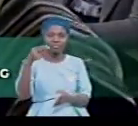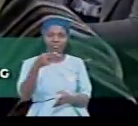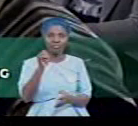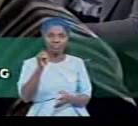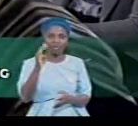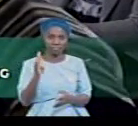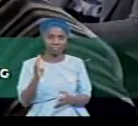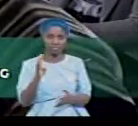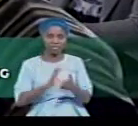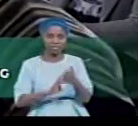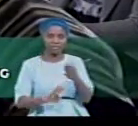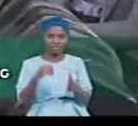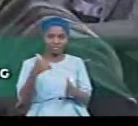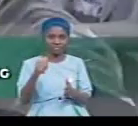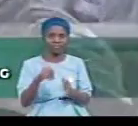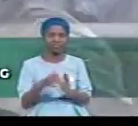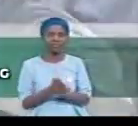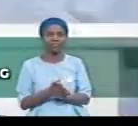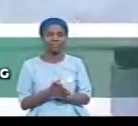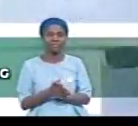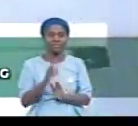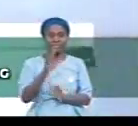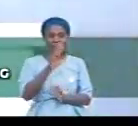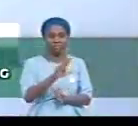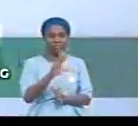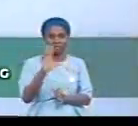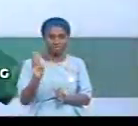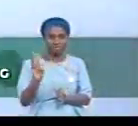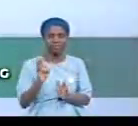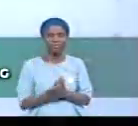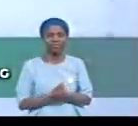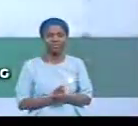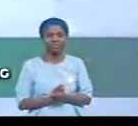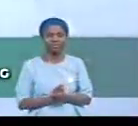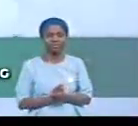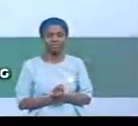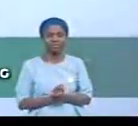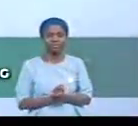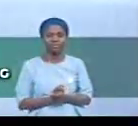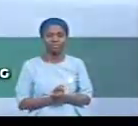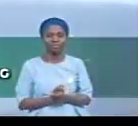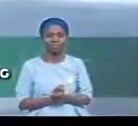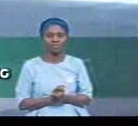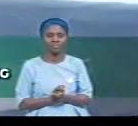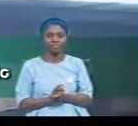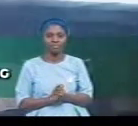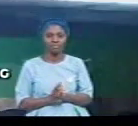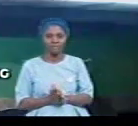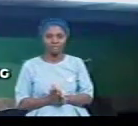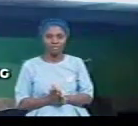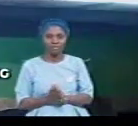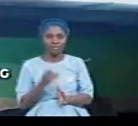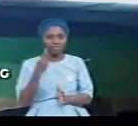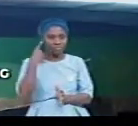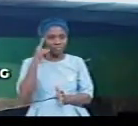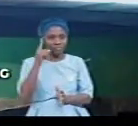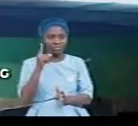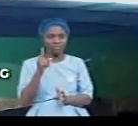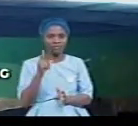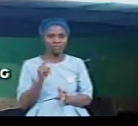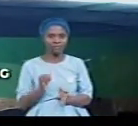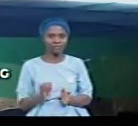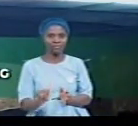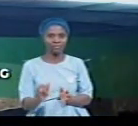I'm reading from verse 37. Hebrews chapter 10, verse 37. For yet a